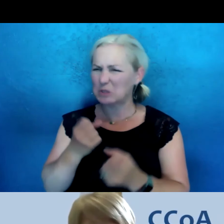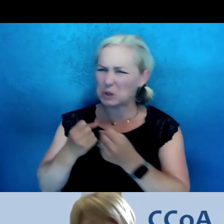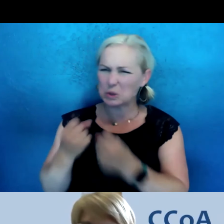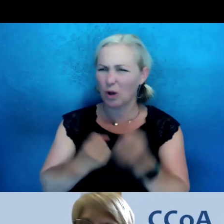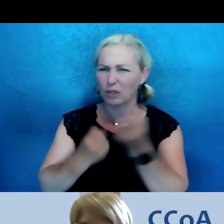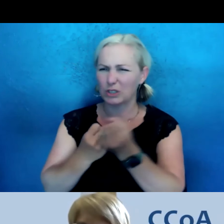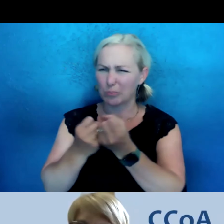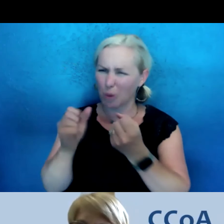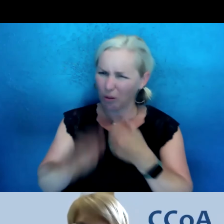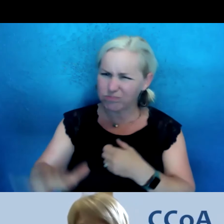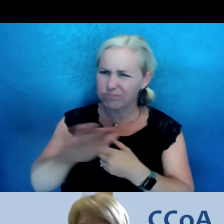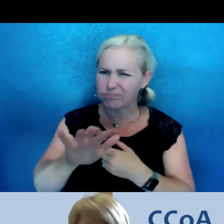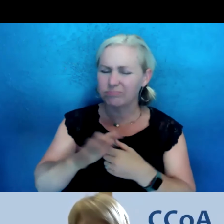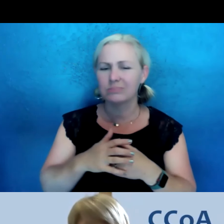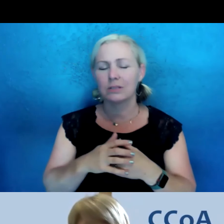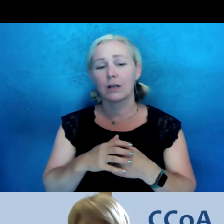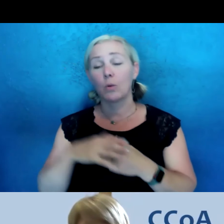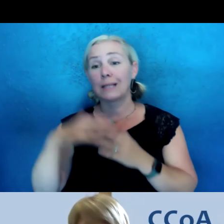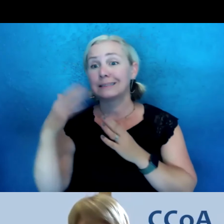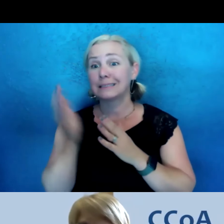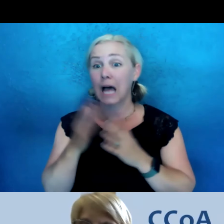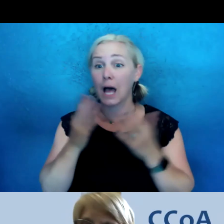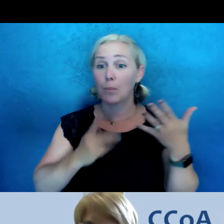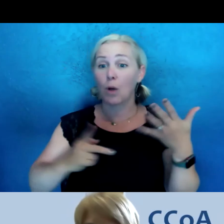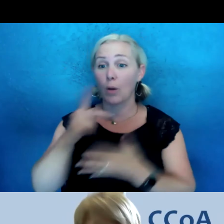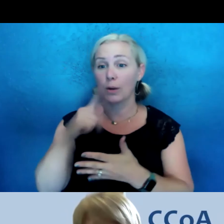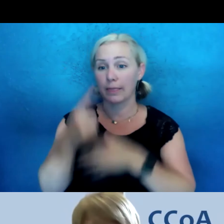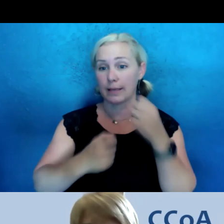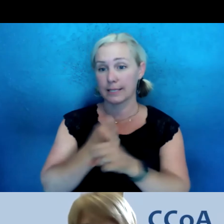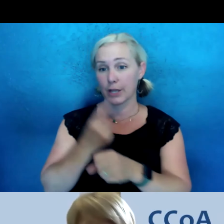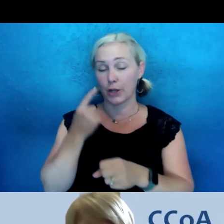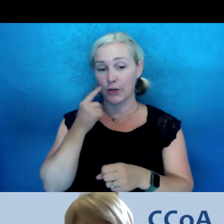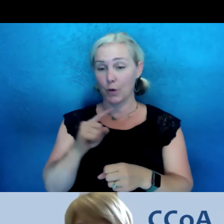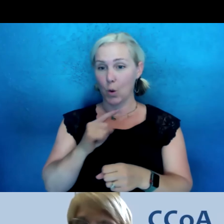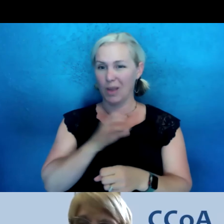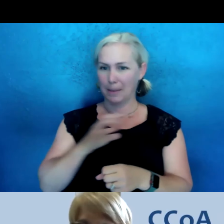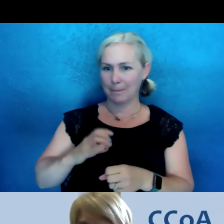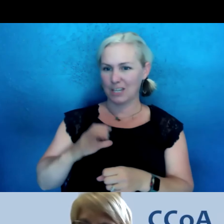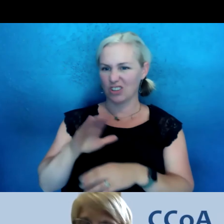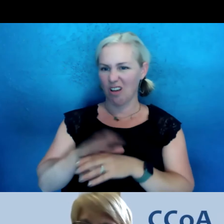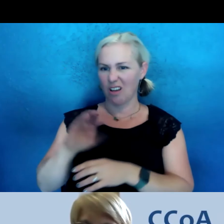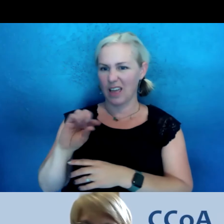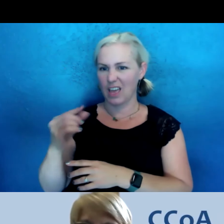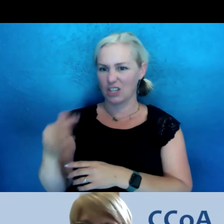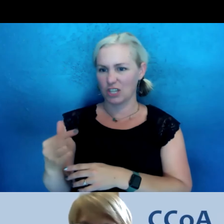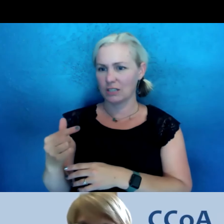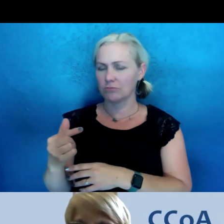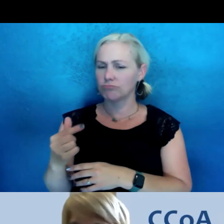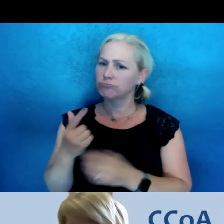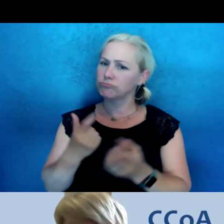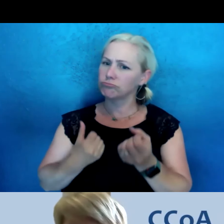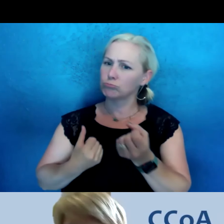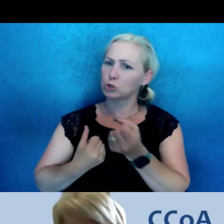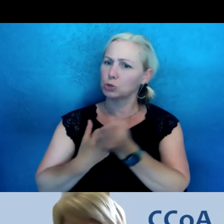board. One of our top priorities this year for the Commission on Aging is to put our support behind